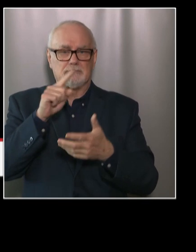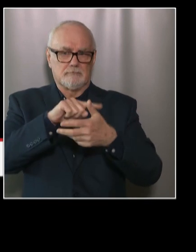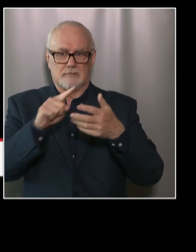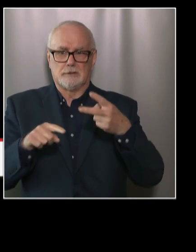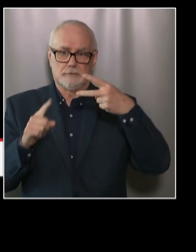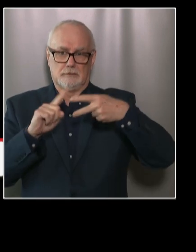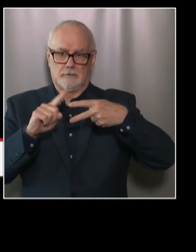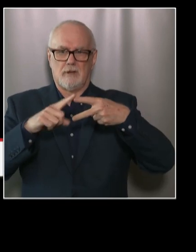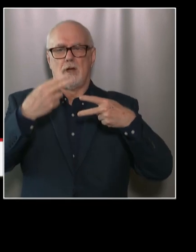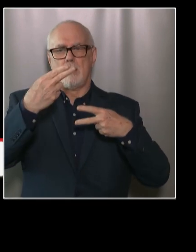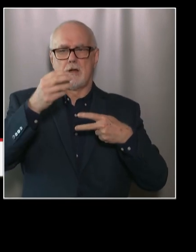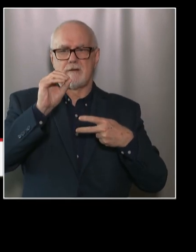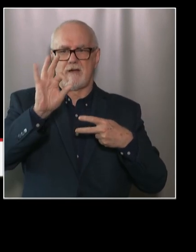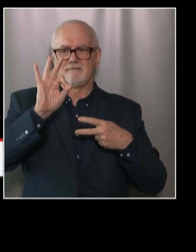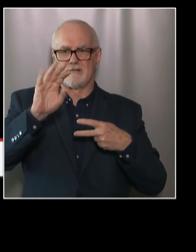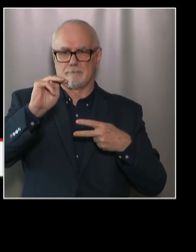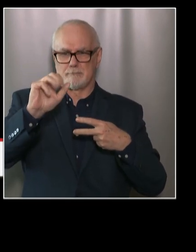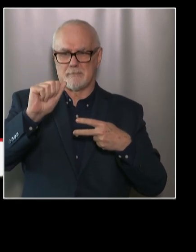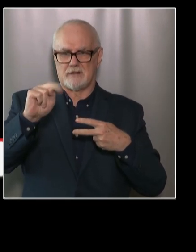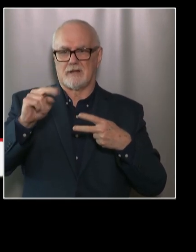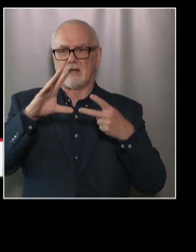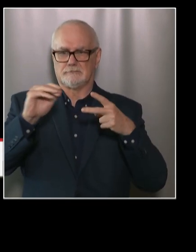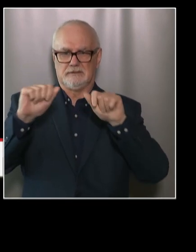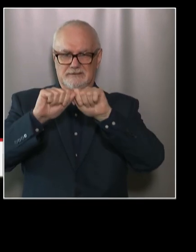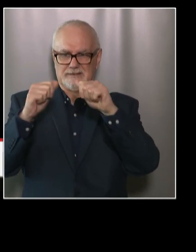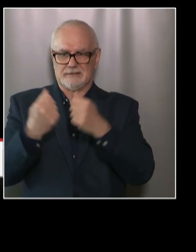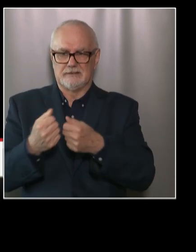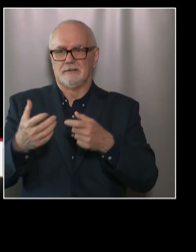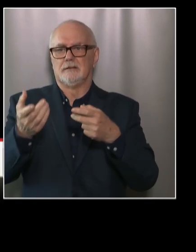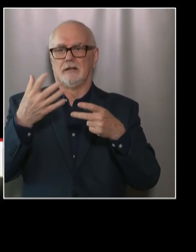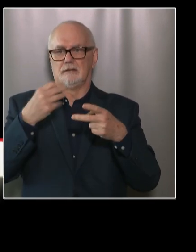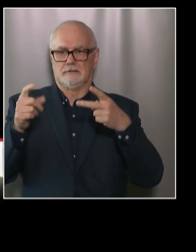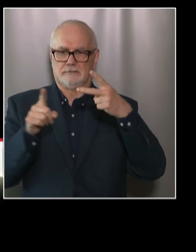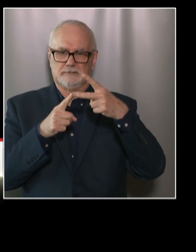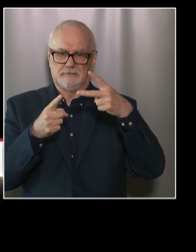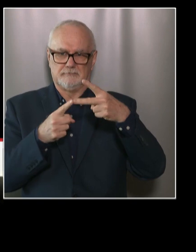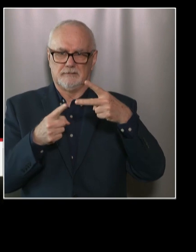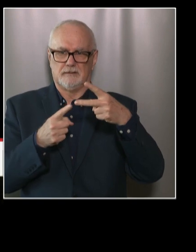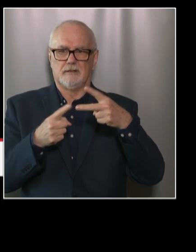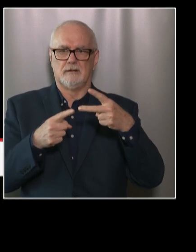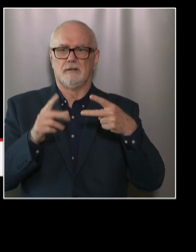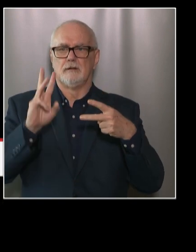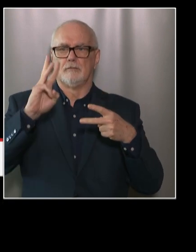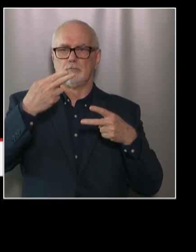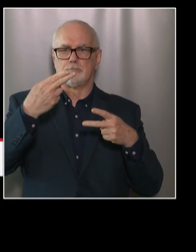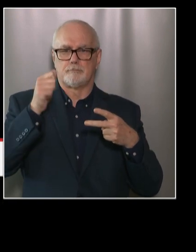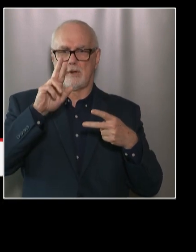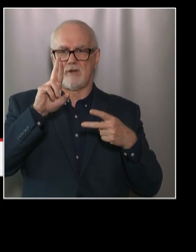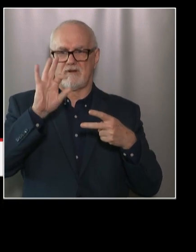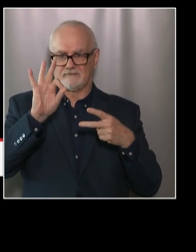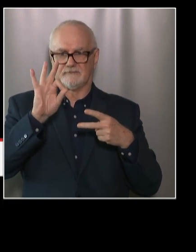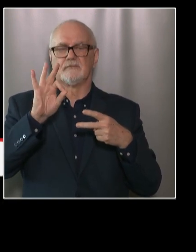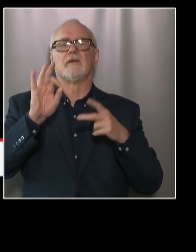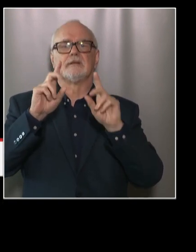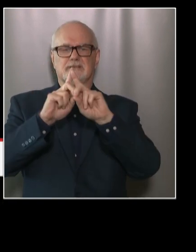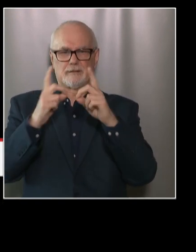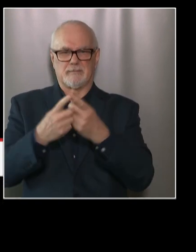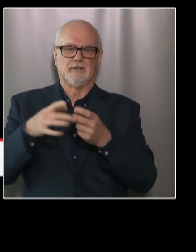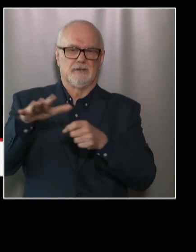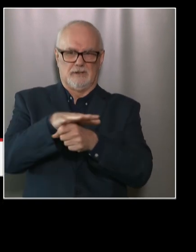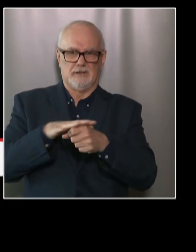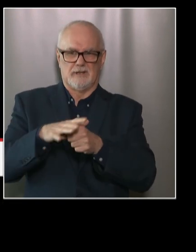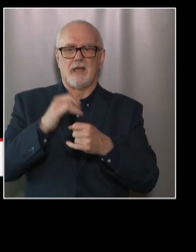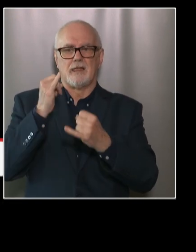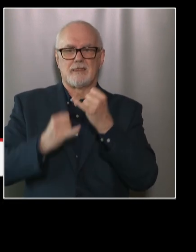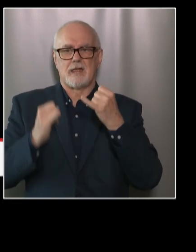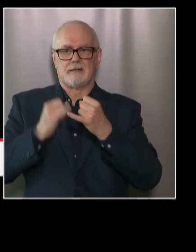feet of development in 2 phases in 2017 and 2022. It was really important that the team did it into 2 phases, because when